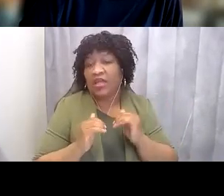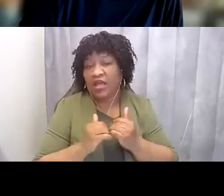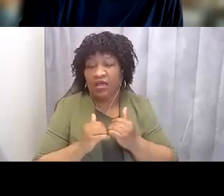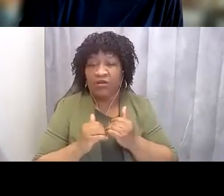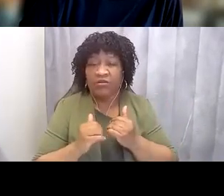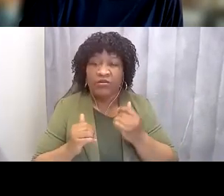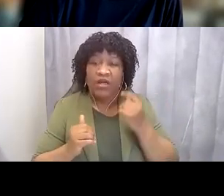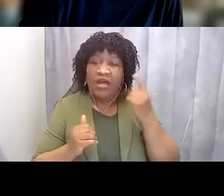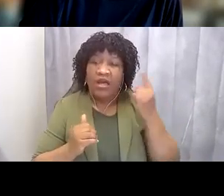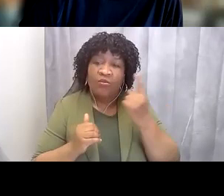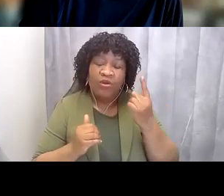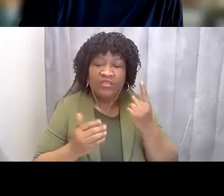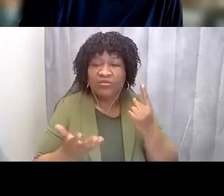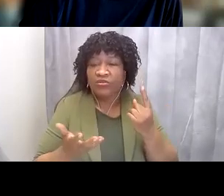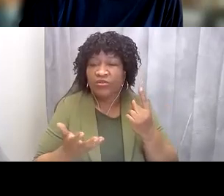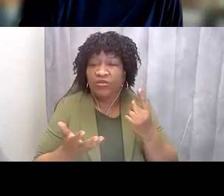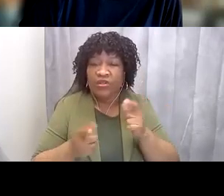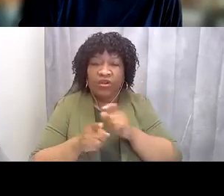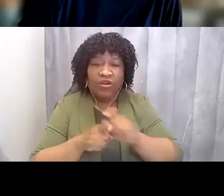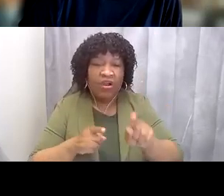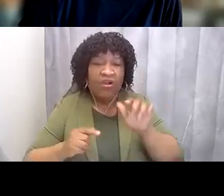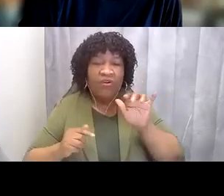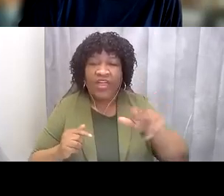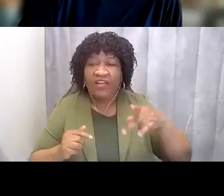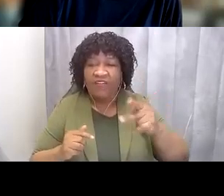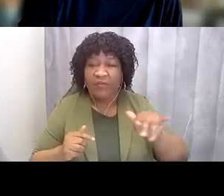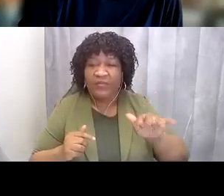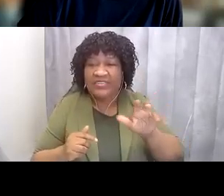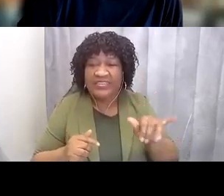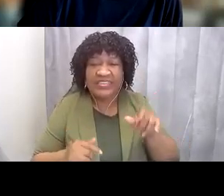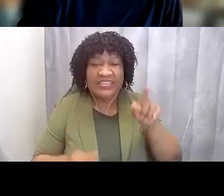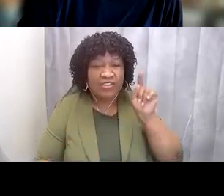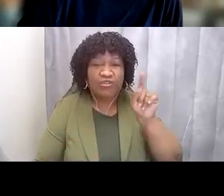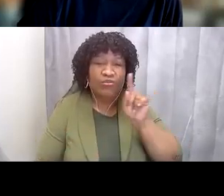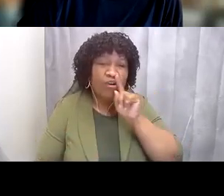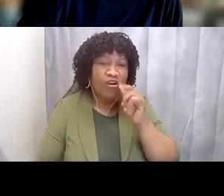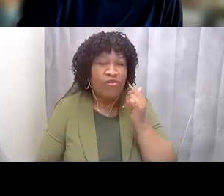wanted to call that pharmacy and tell them how wrong they were.